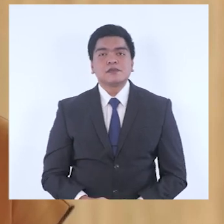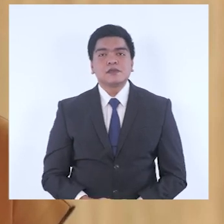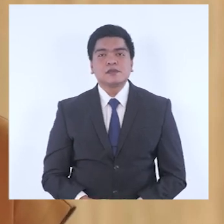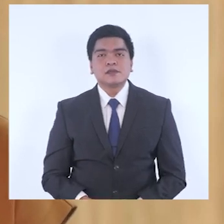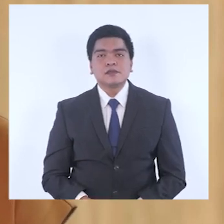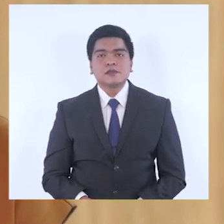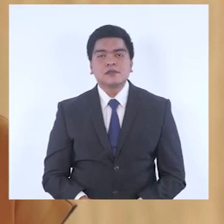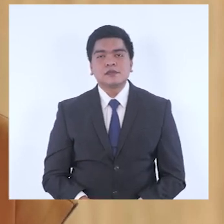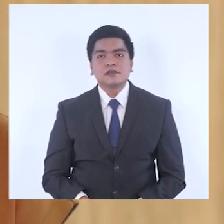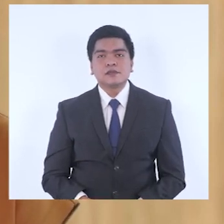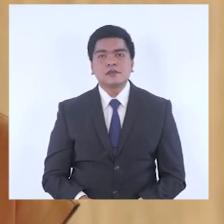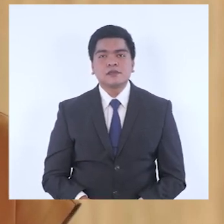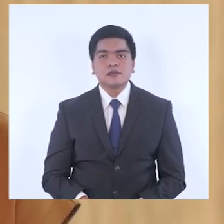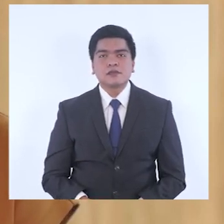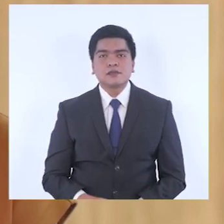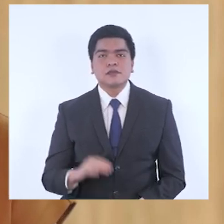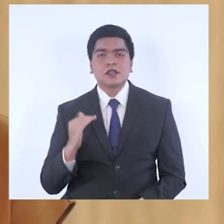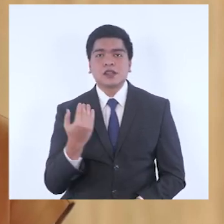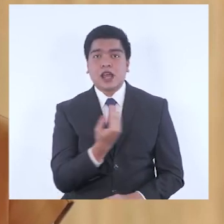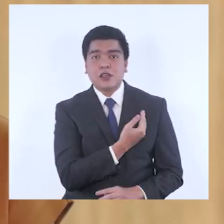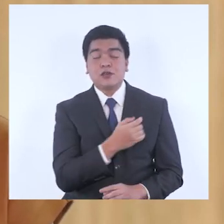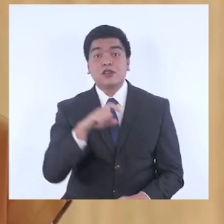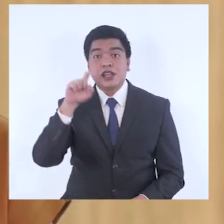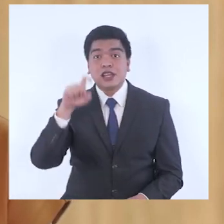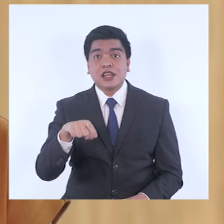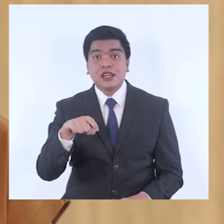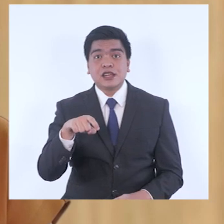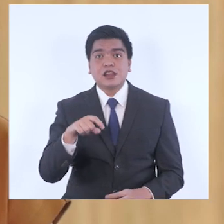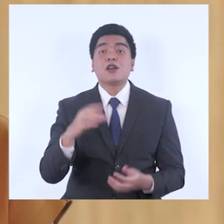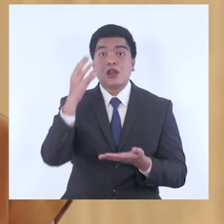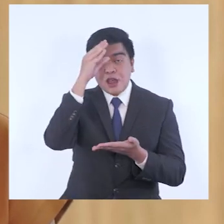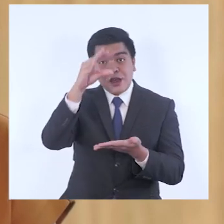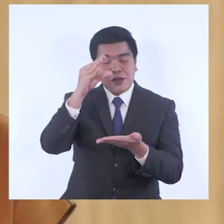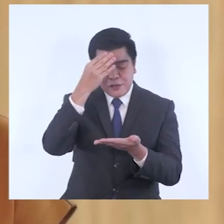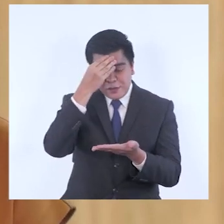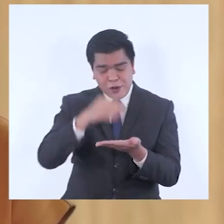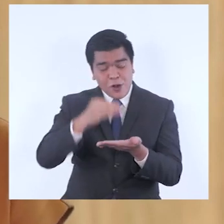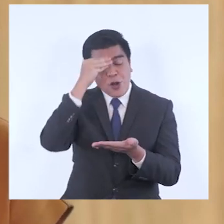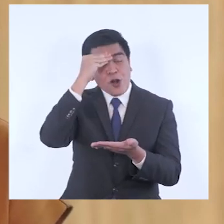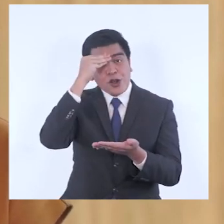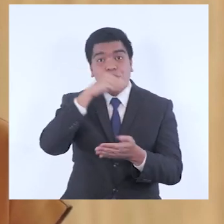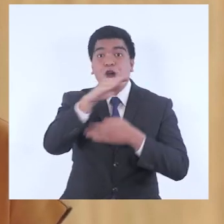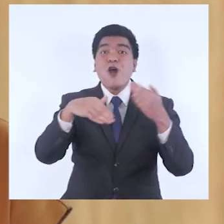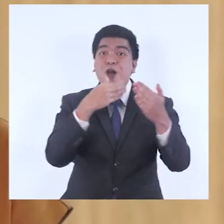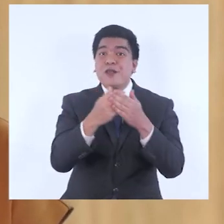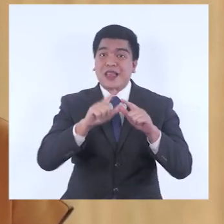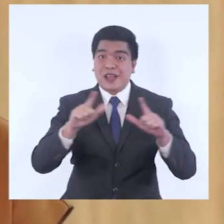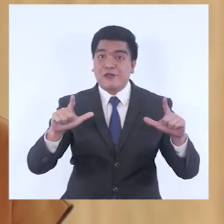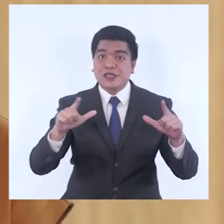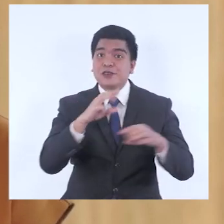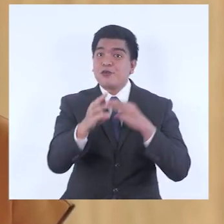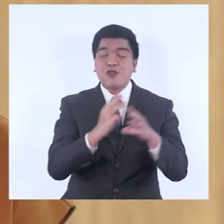languages the nations of the world speak. This condition is the closest